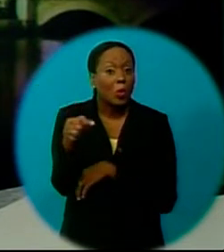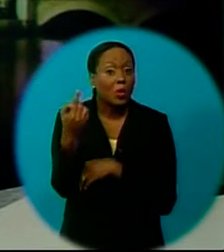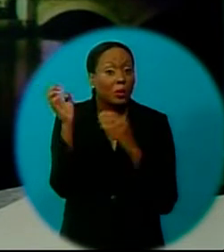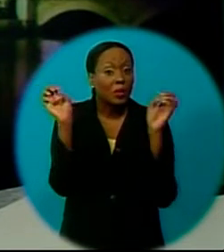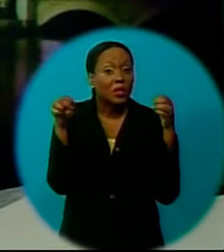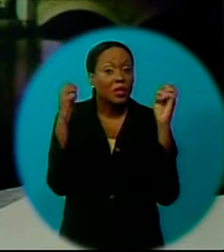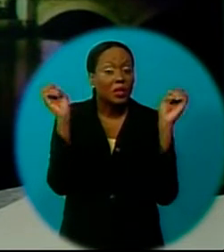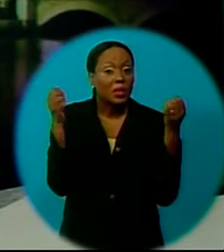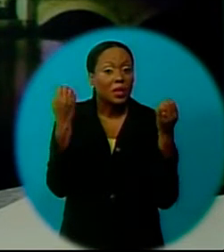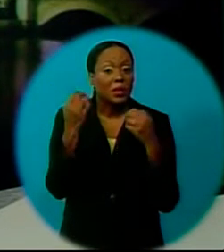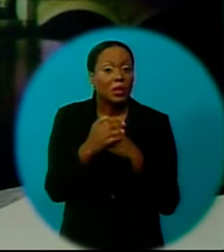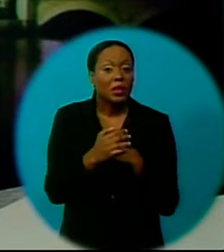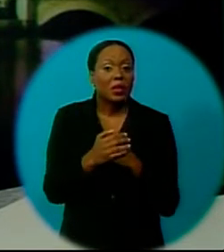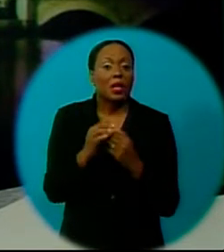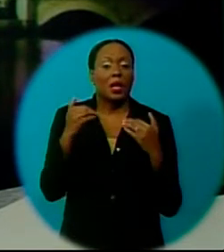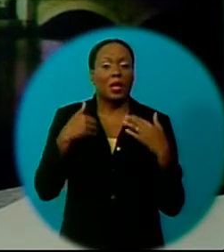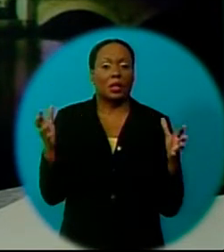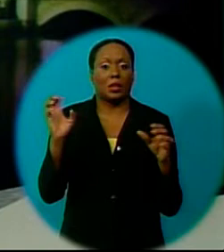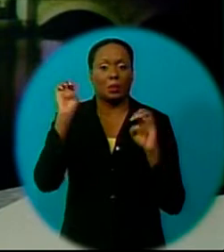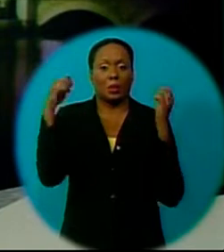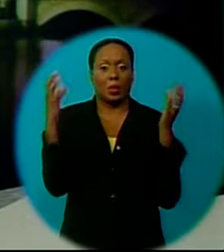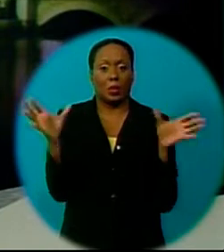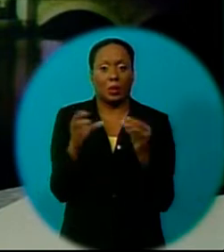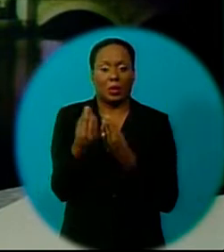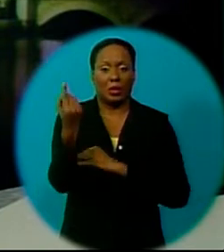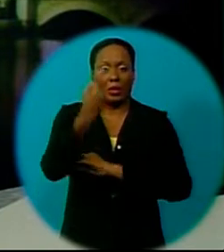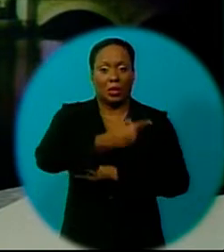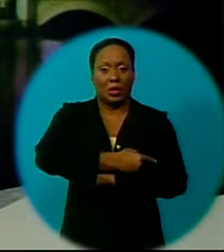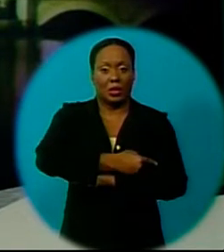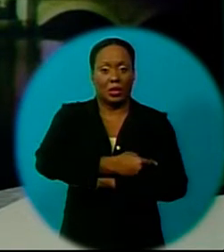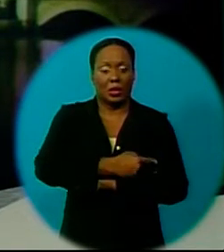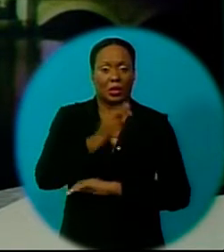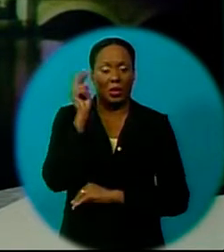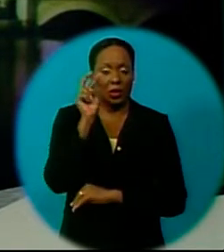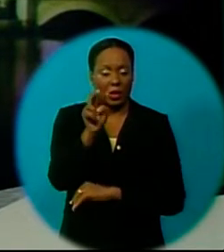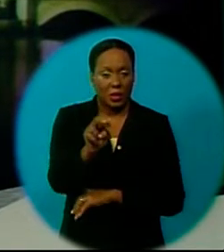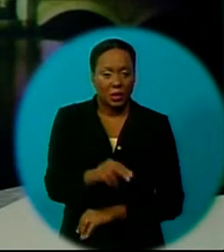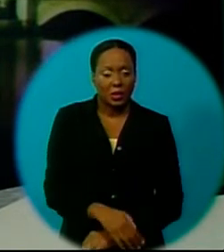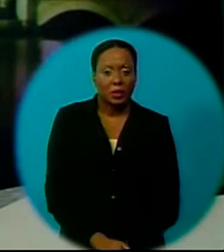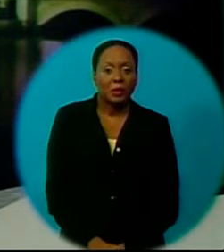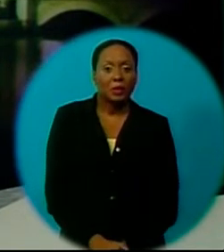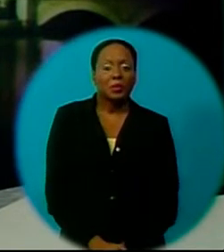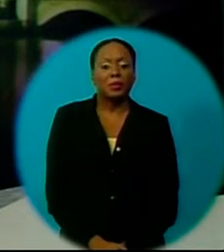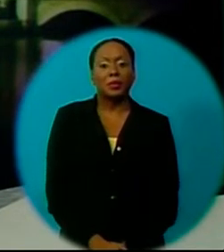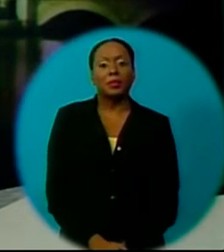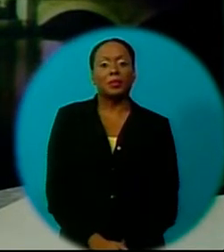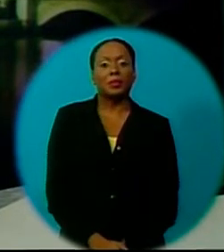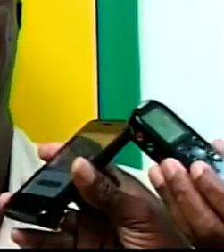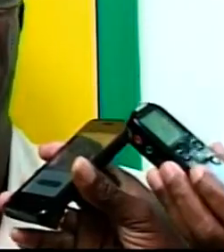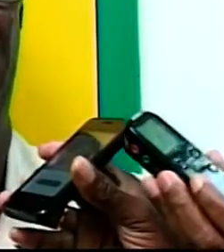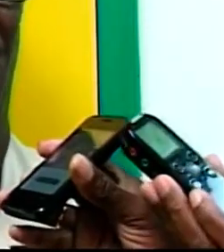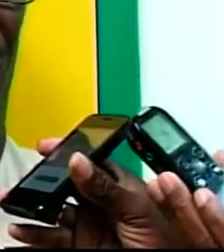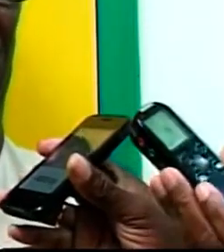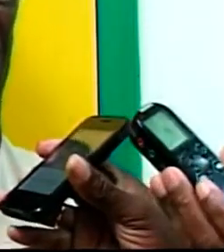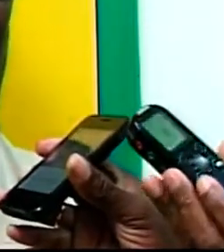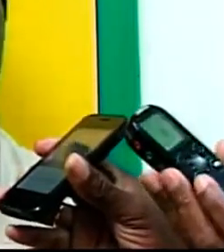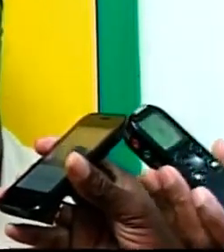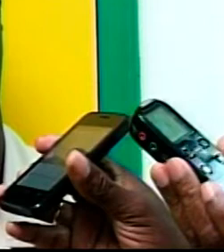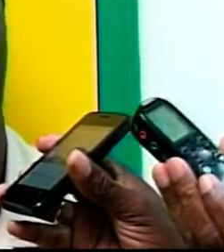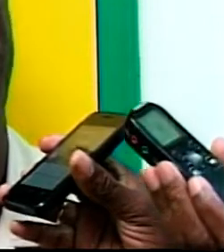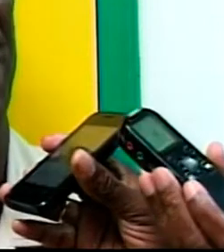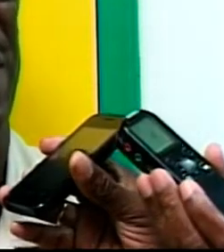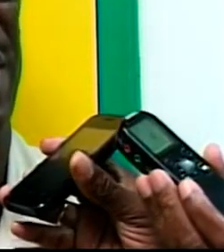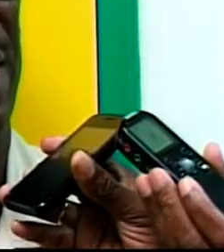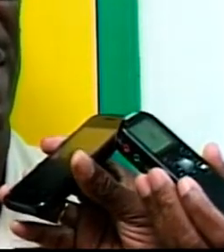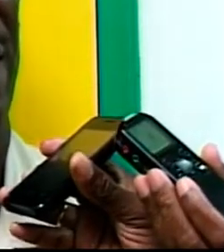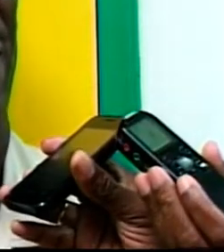the association after an emergency meeting today. Shane Seeley has the details. Emergencies only. If you don't